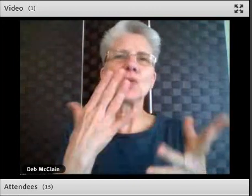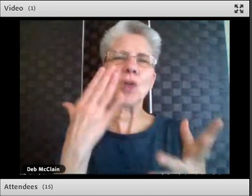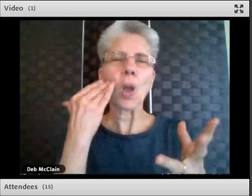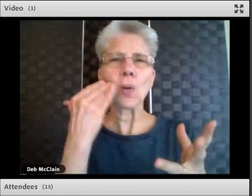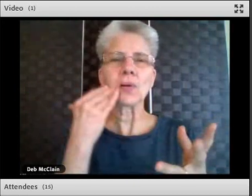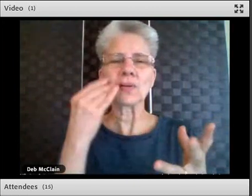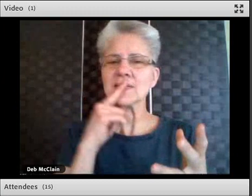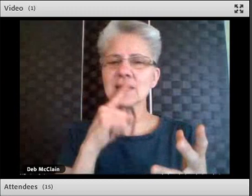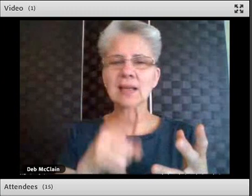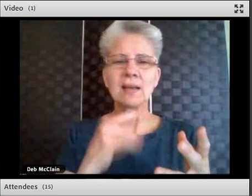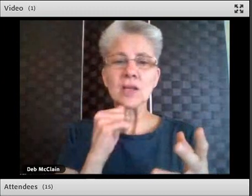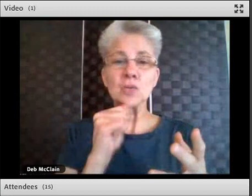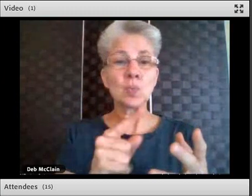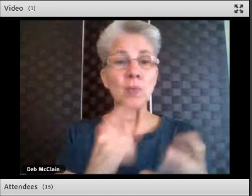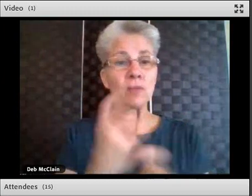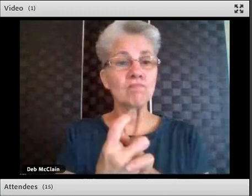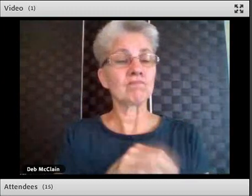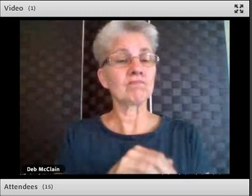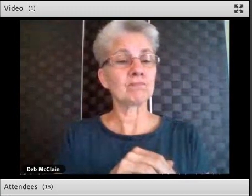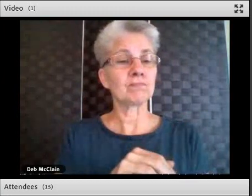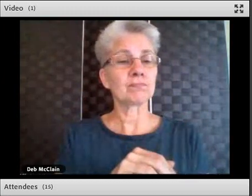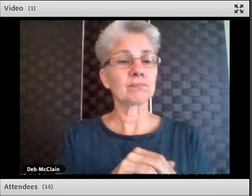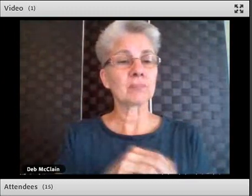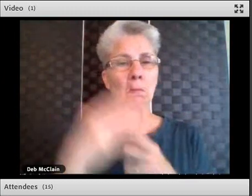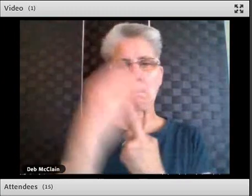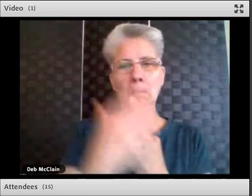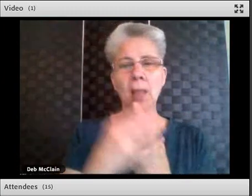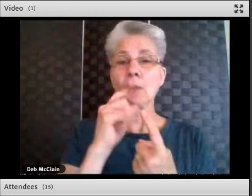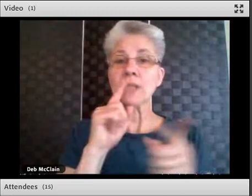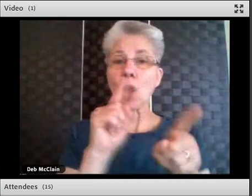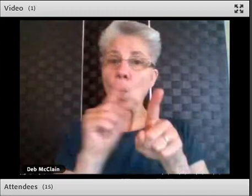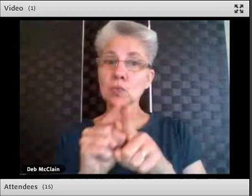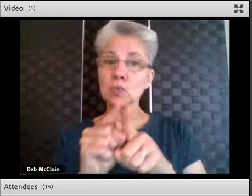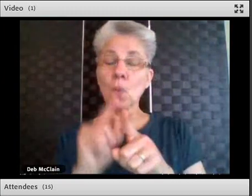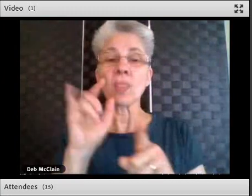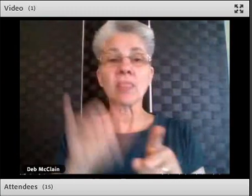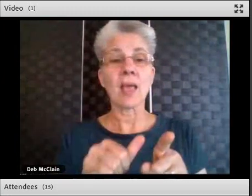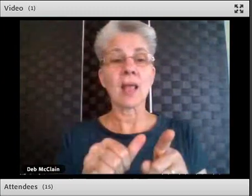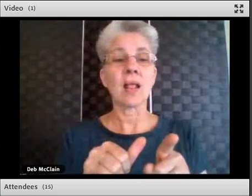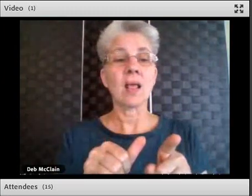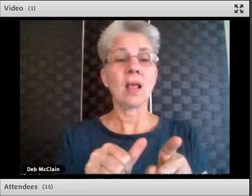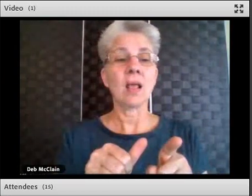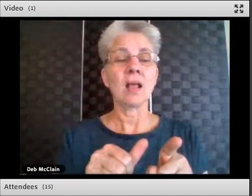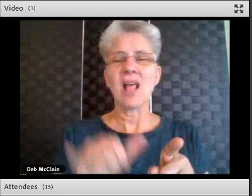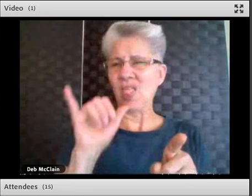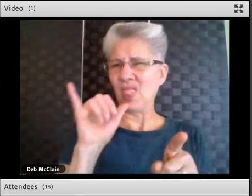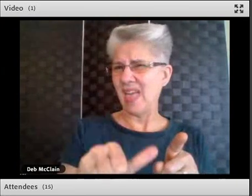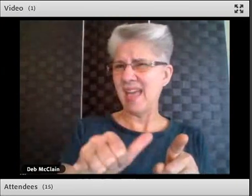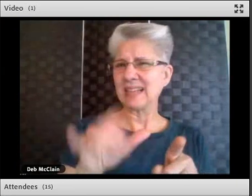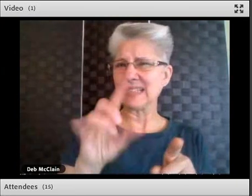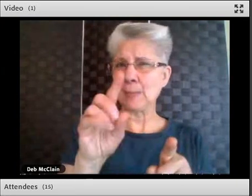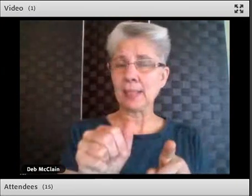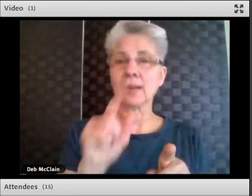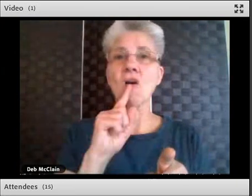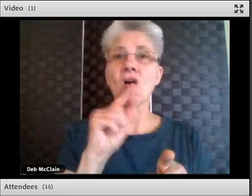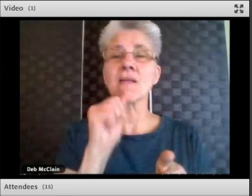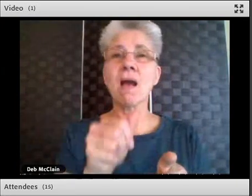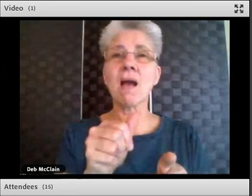interview, so to speak. And I would say also that disabilities